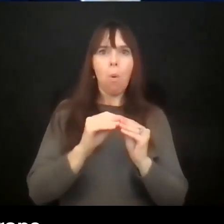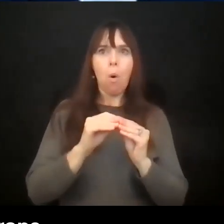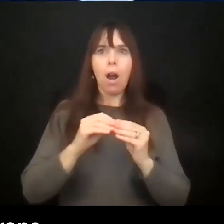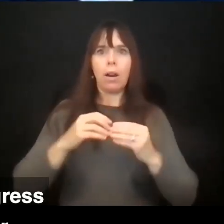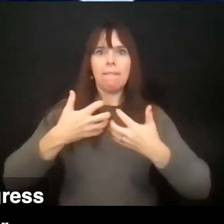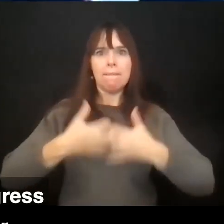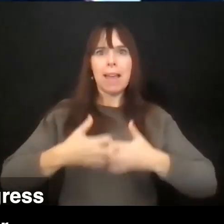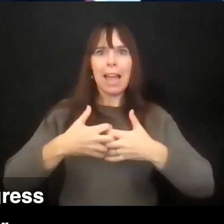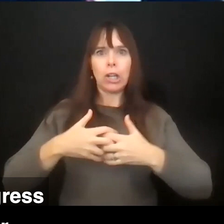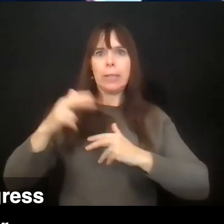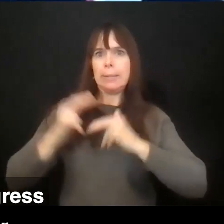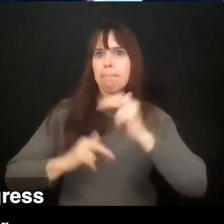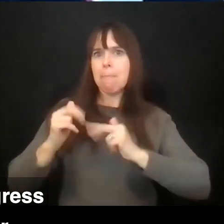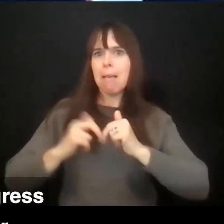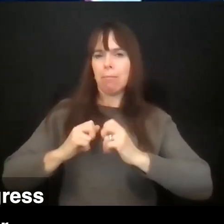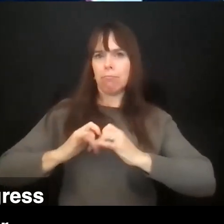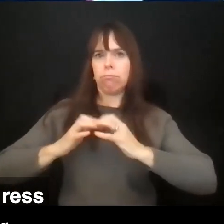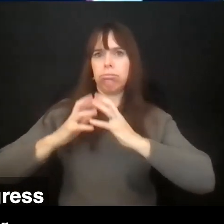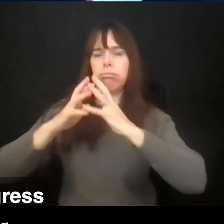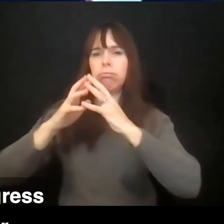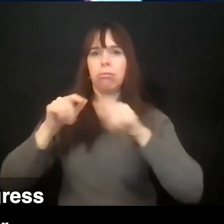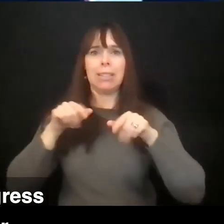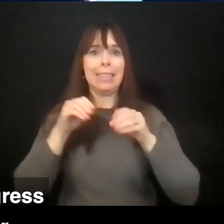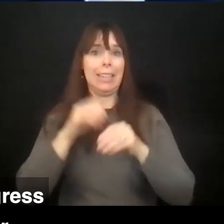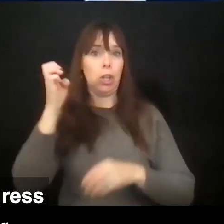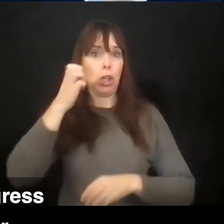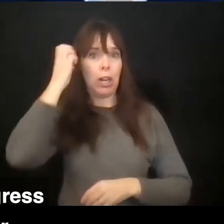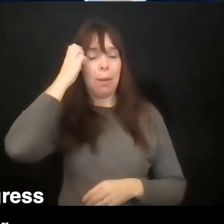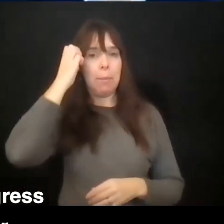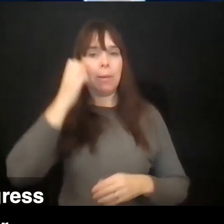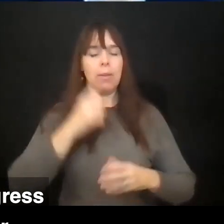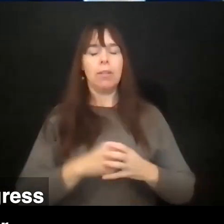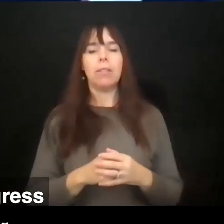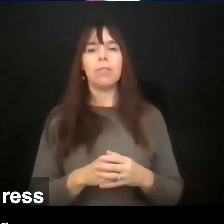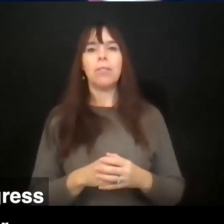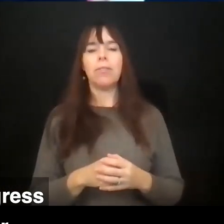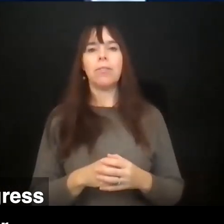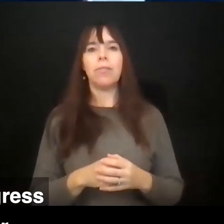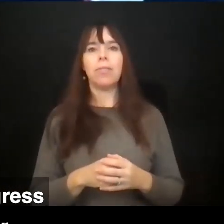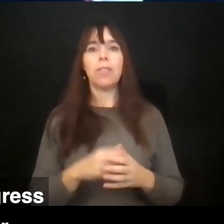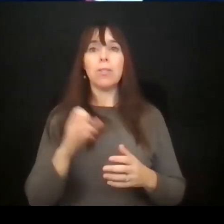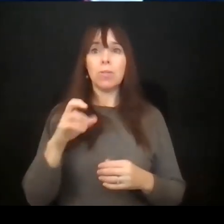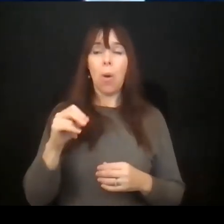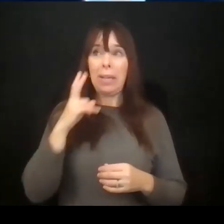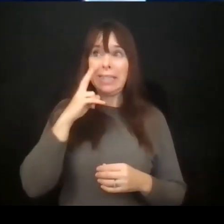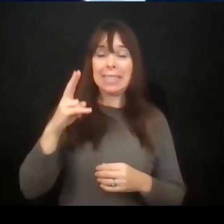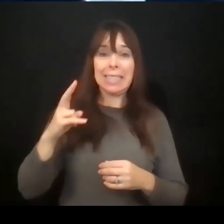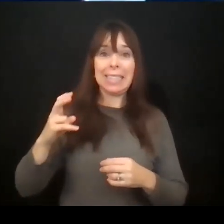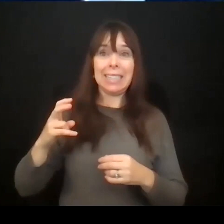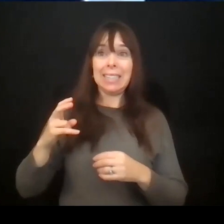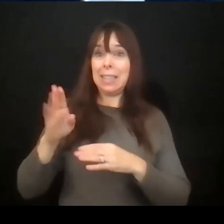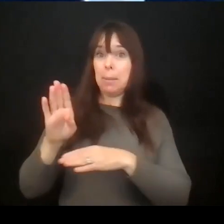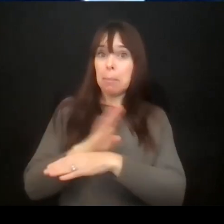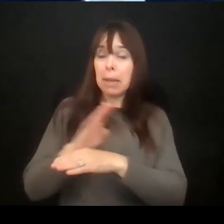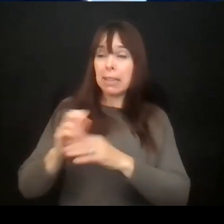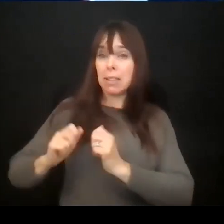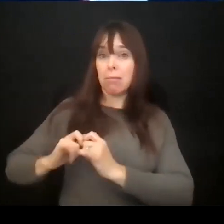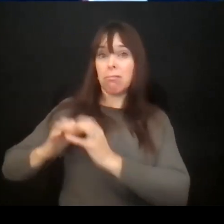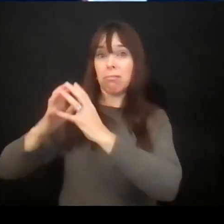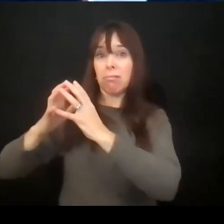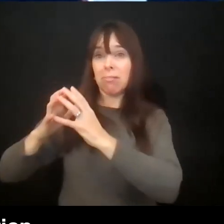Europe. And in addition to progress in industry,